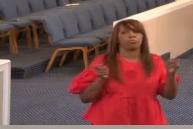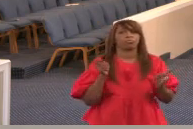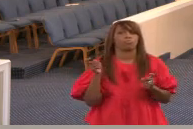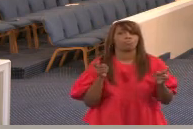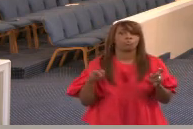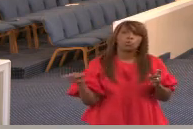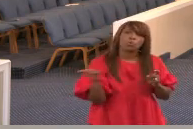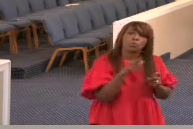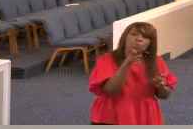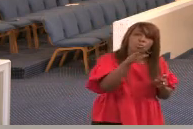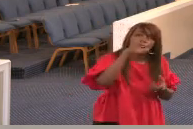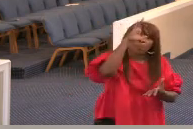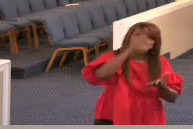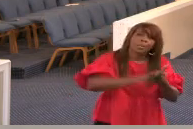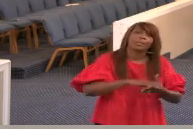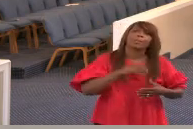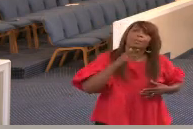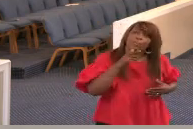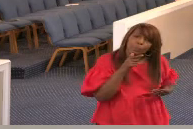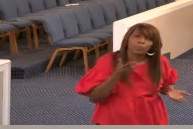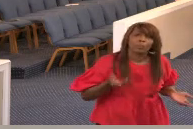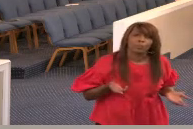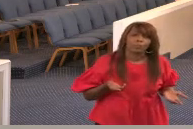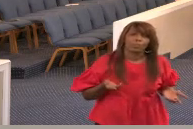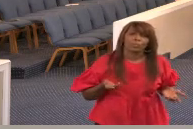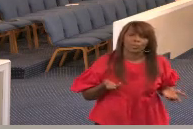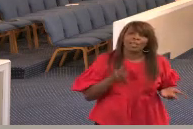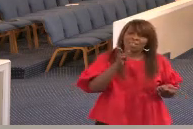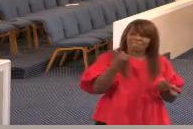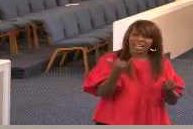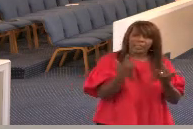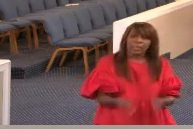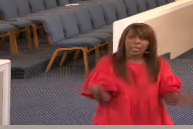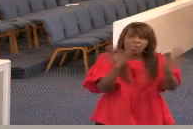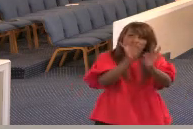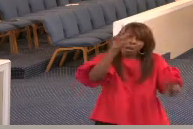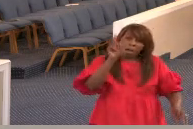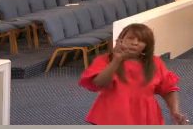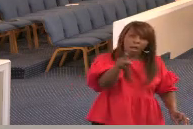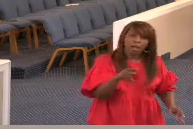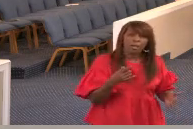Whose report will you believe? That's the question to be answered.